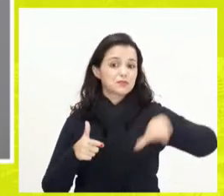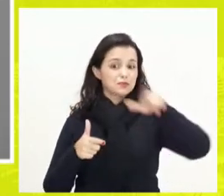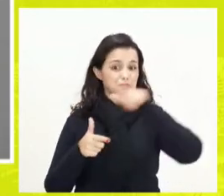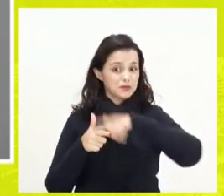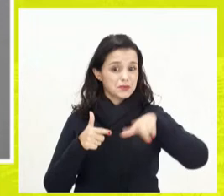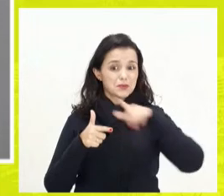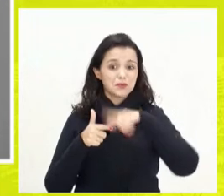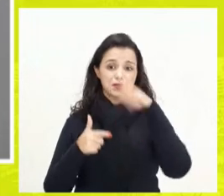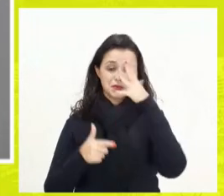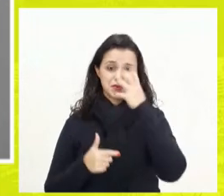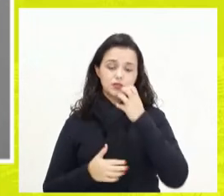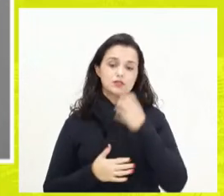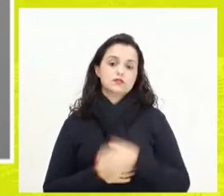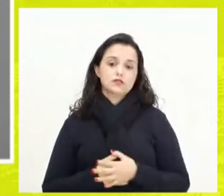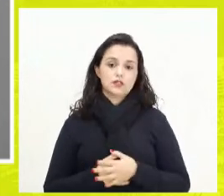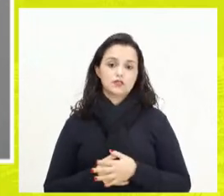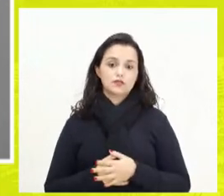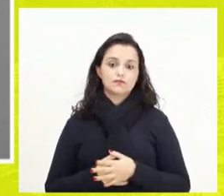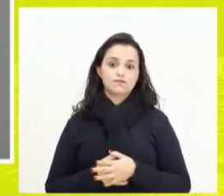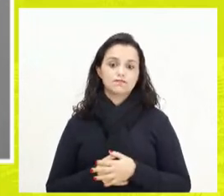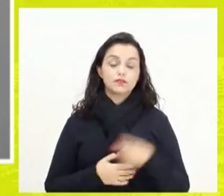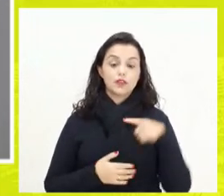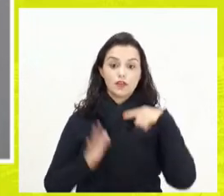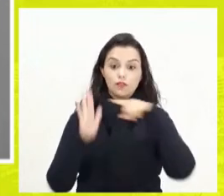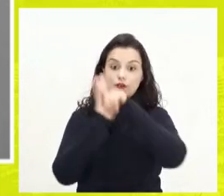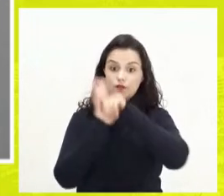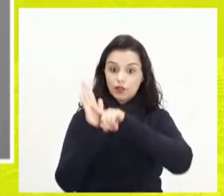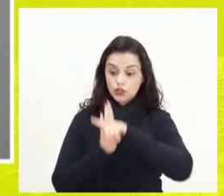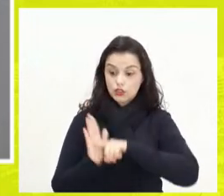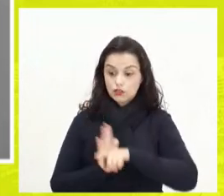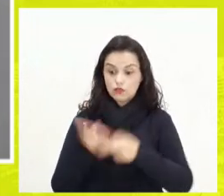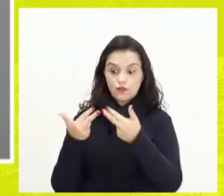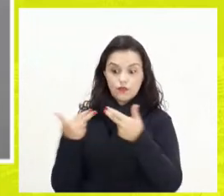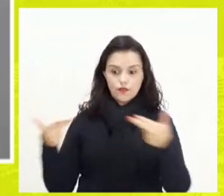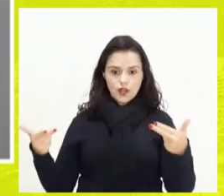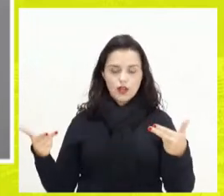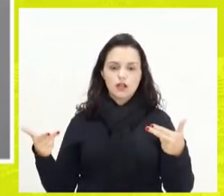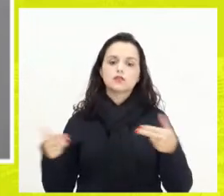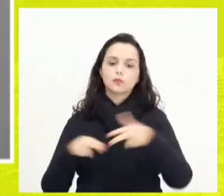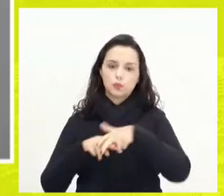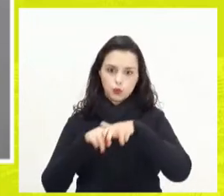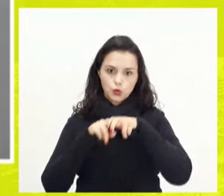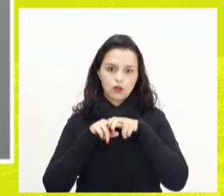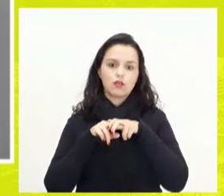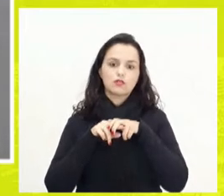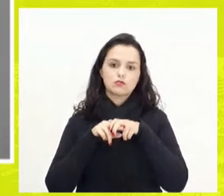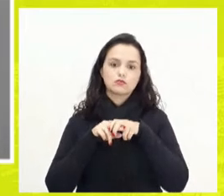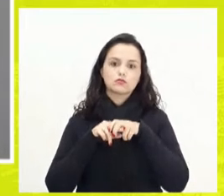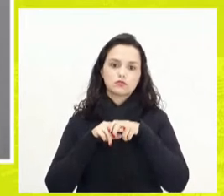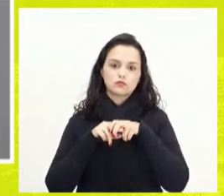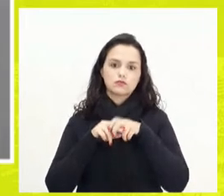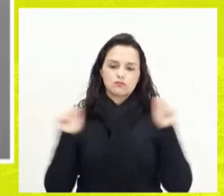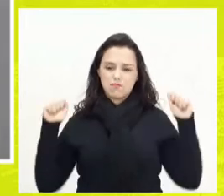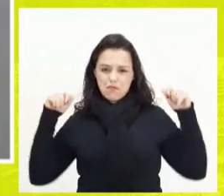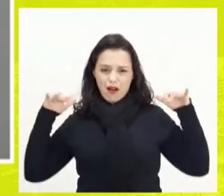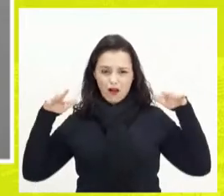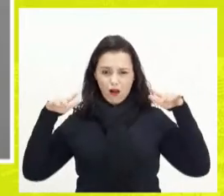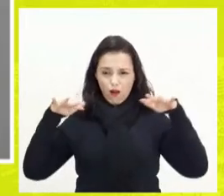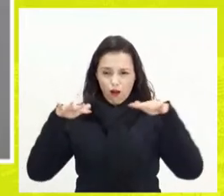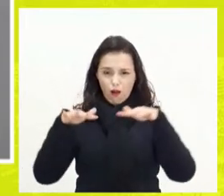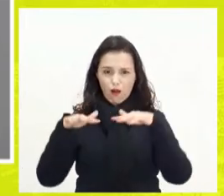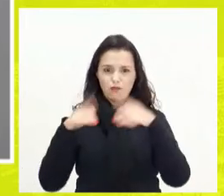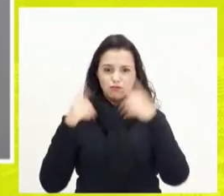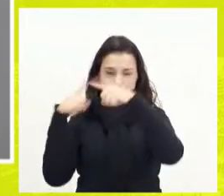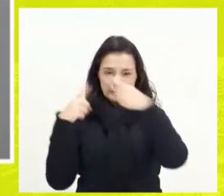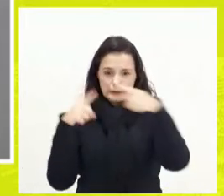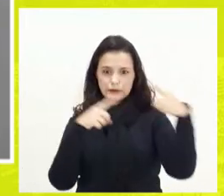and so on you know with all the conclusions that because of that the capitol attack they've been taking actions and it's more